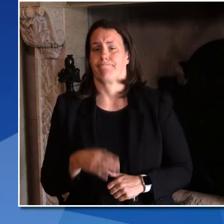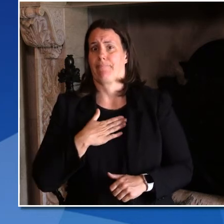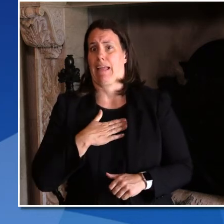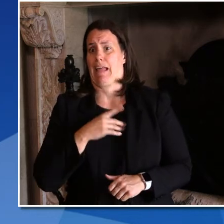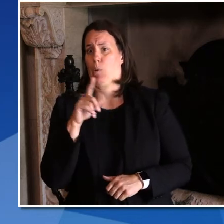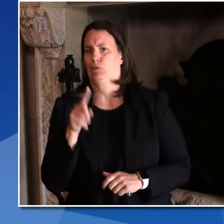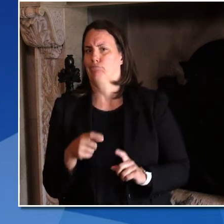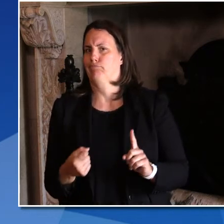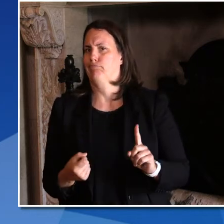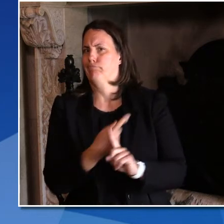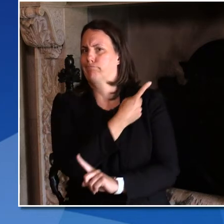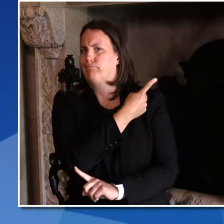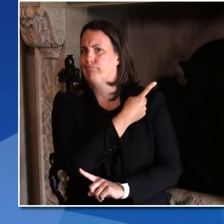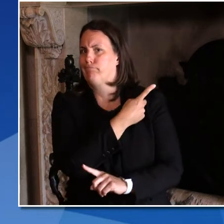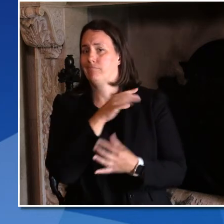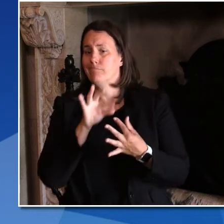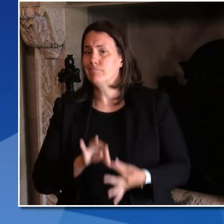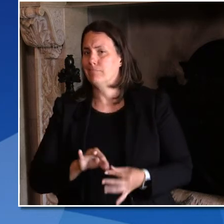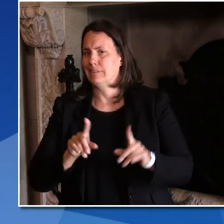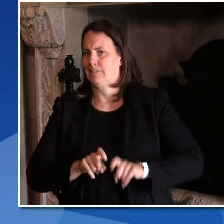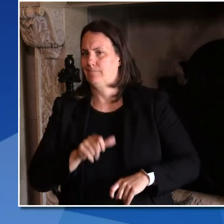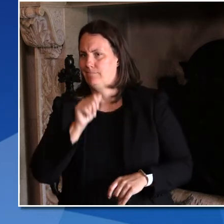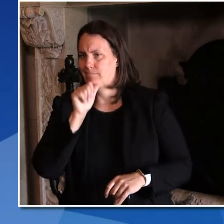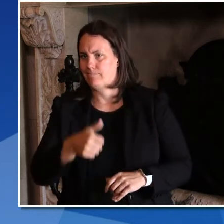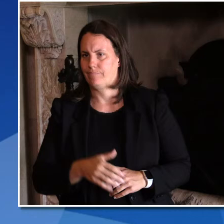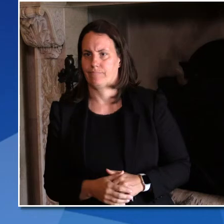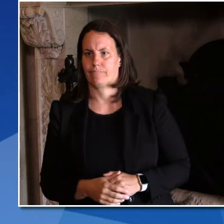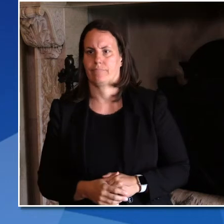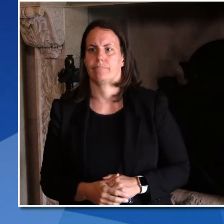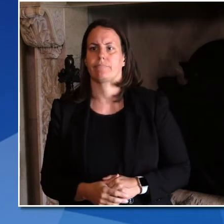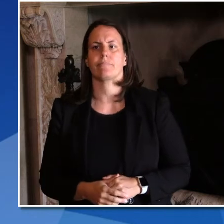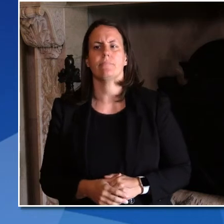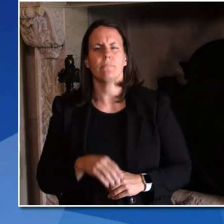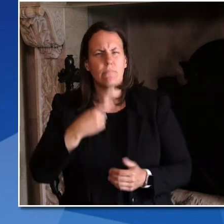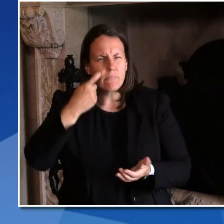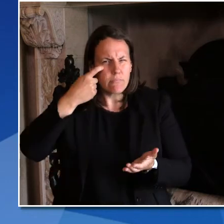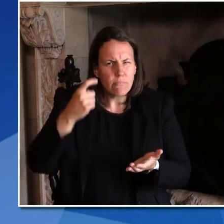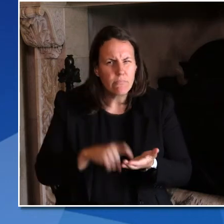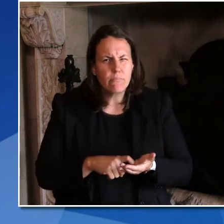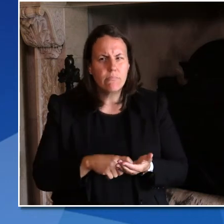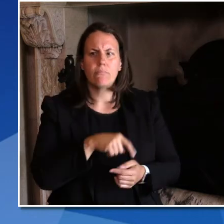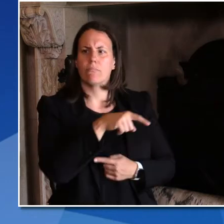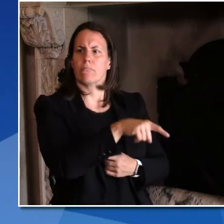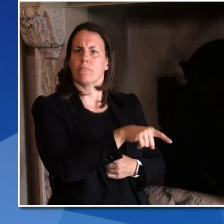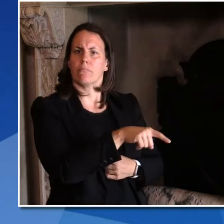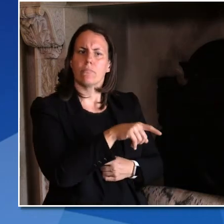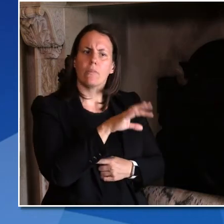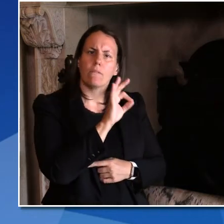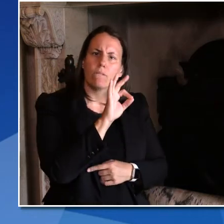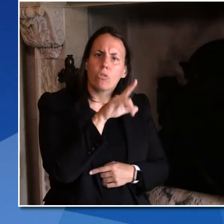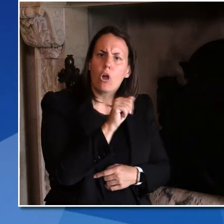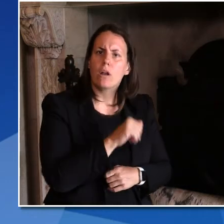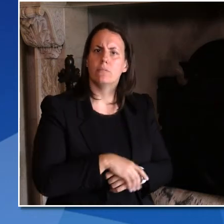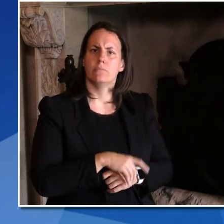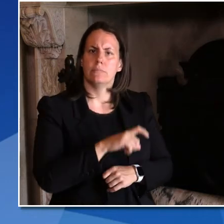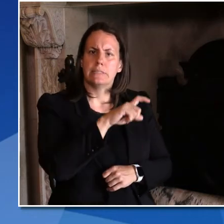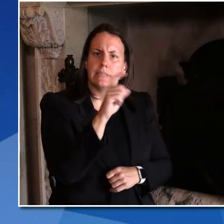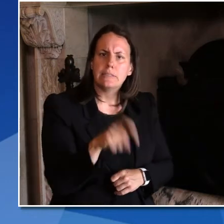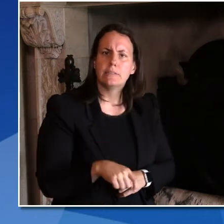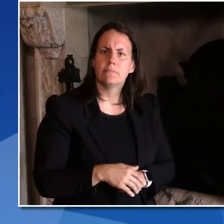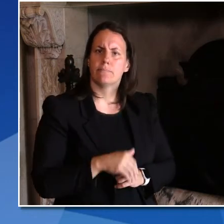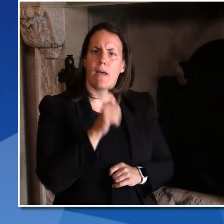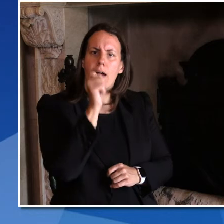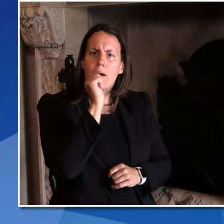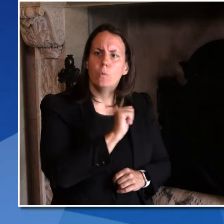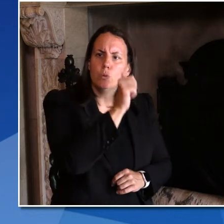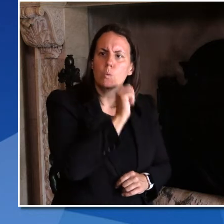like Florida, Texas, and particularly Arizona, are you concerned that it's a preview of what we could